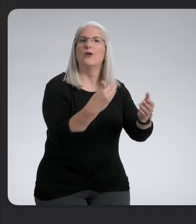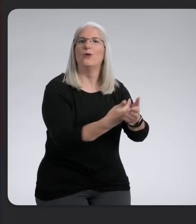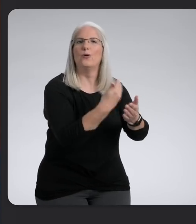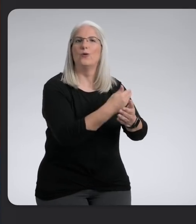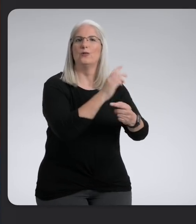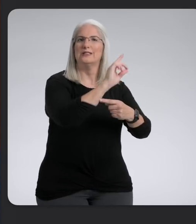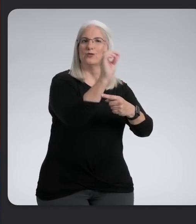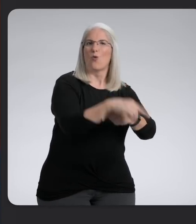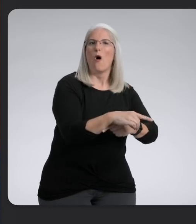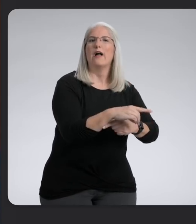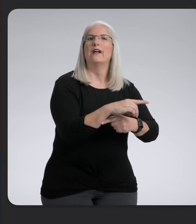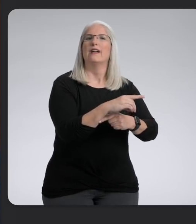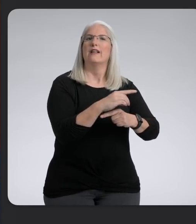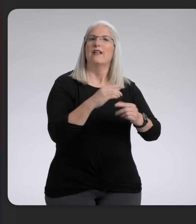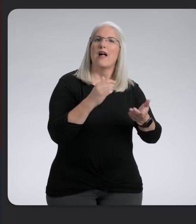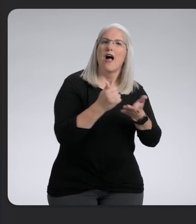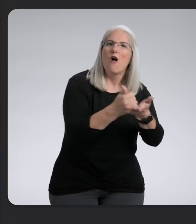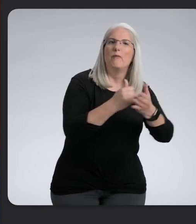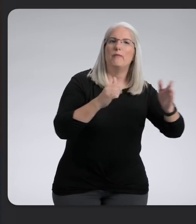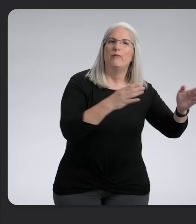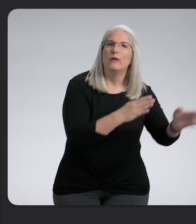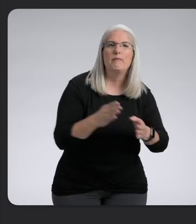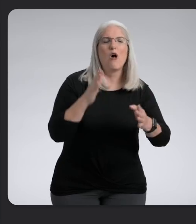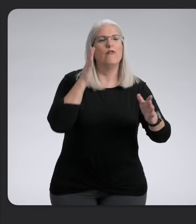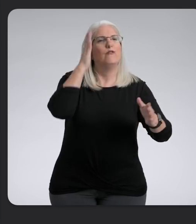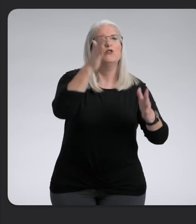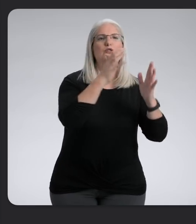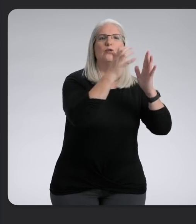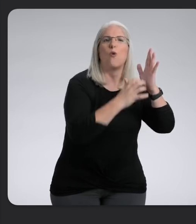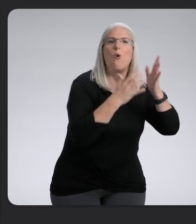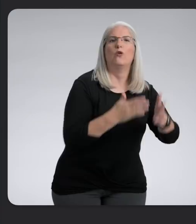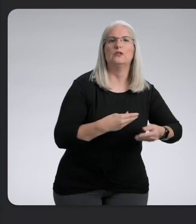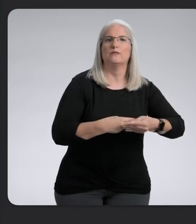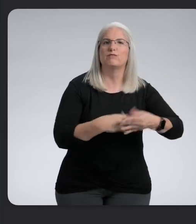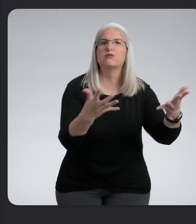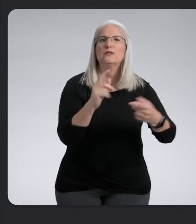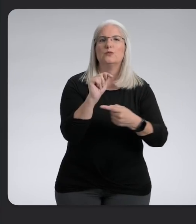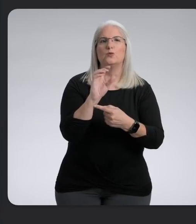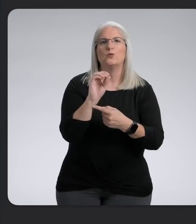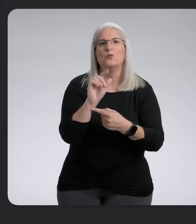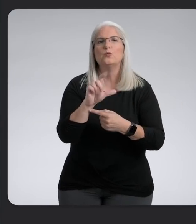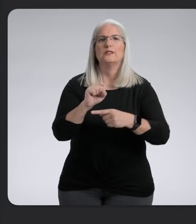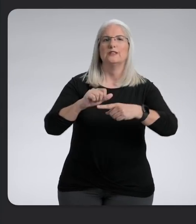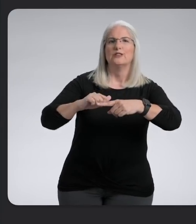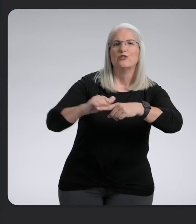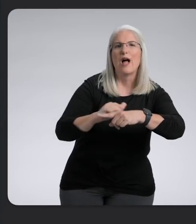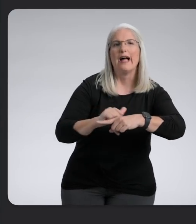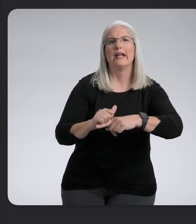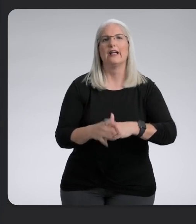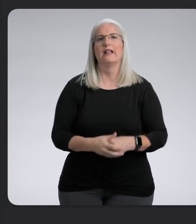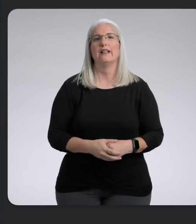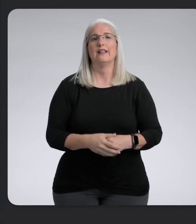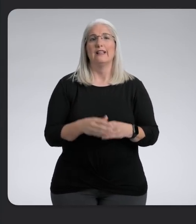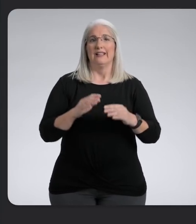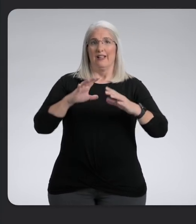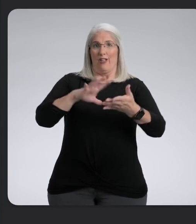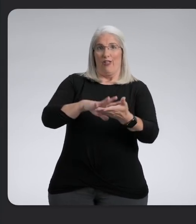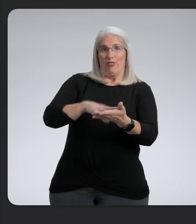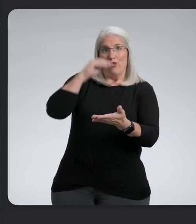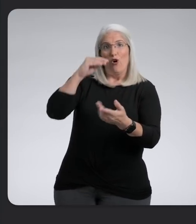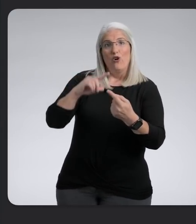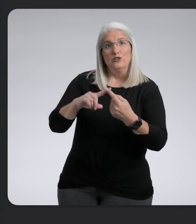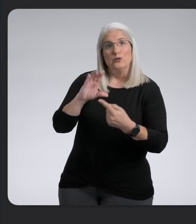of tomorrow with valuable tools and training. And Learn to Code offers an amazing curriculum for people to develop